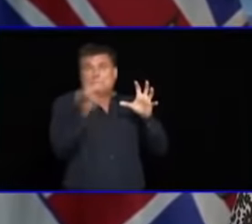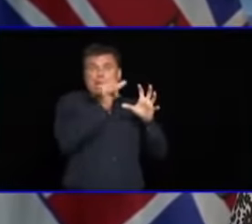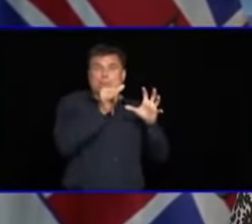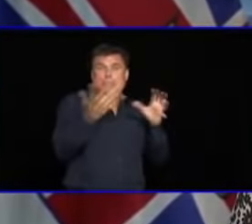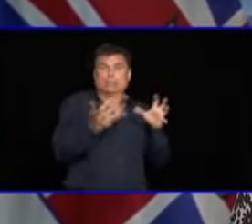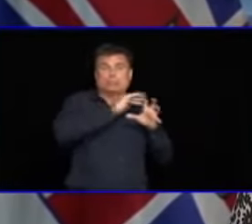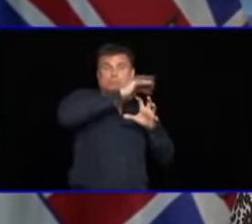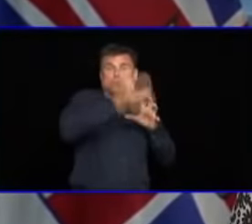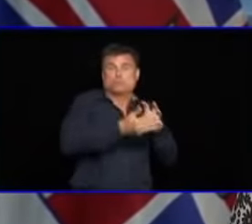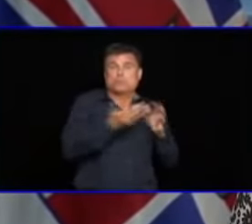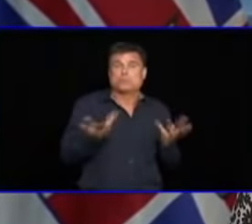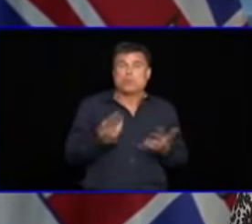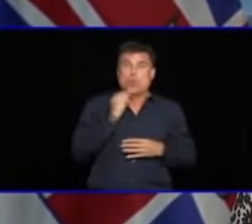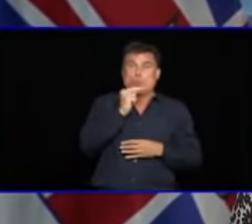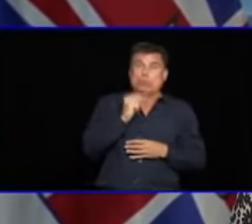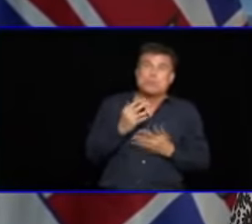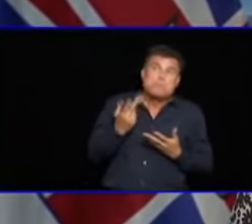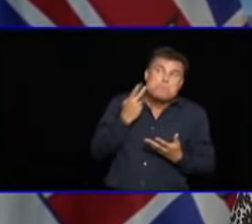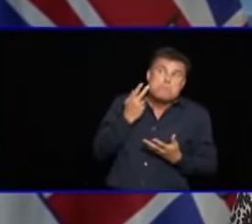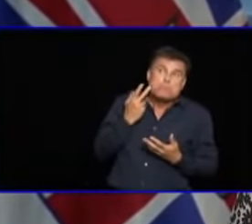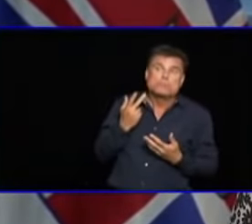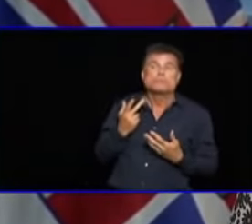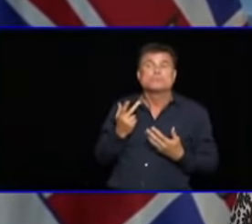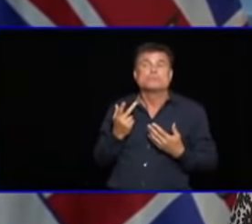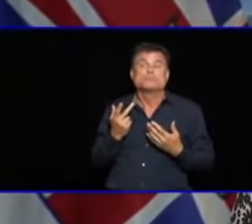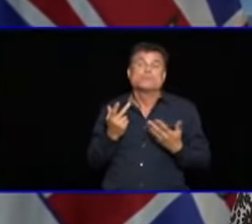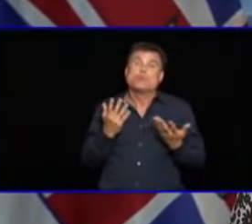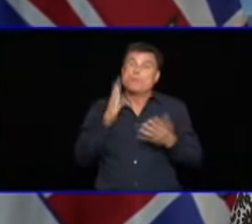Southern Hemisphere have made.